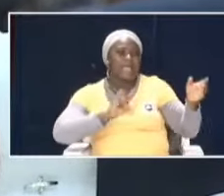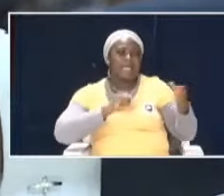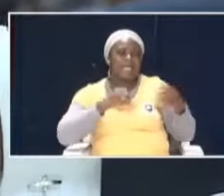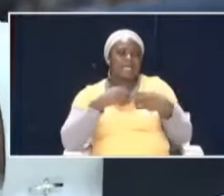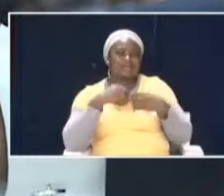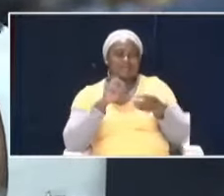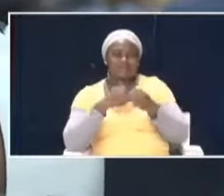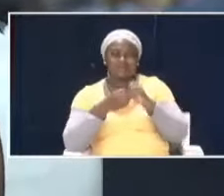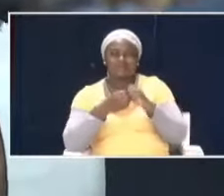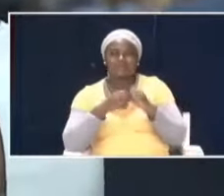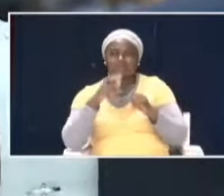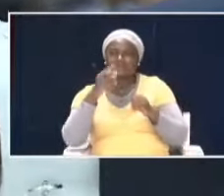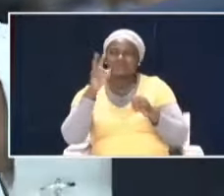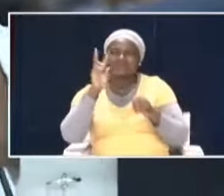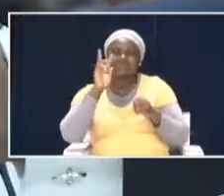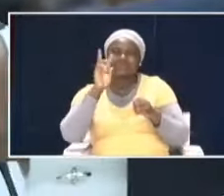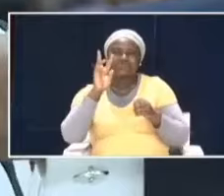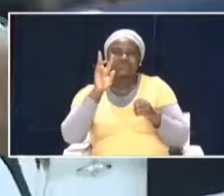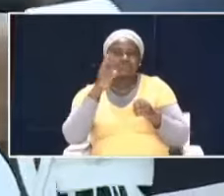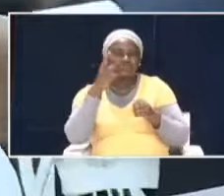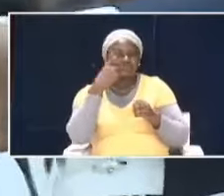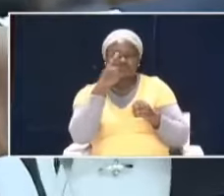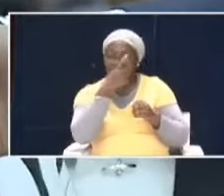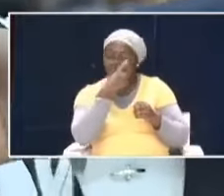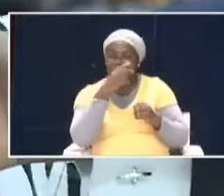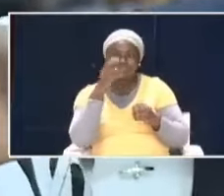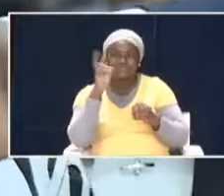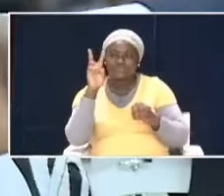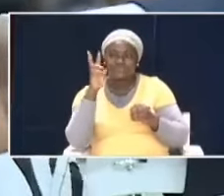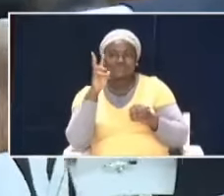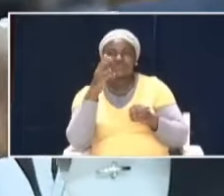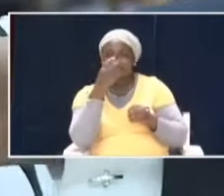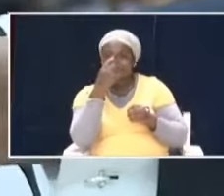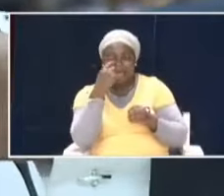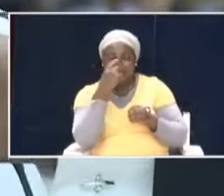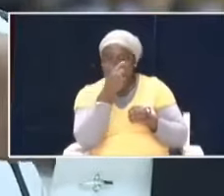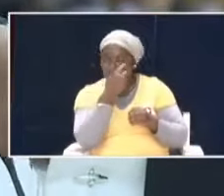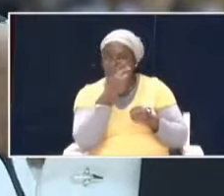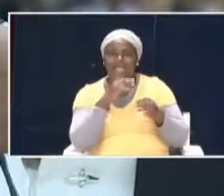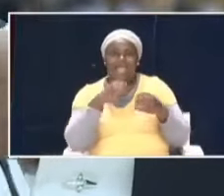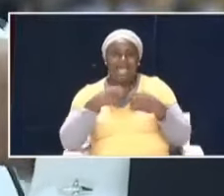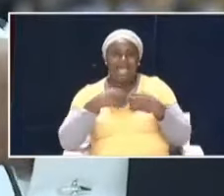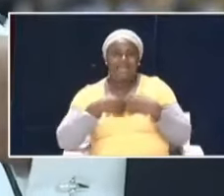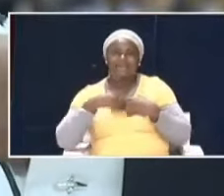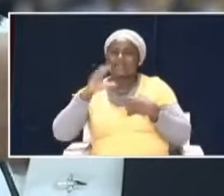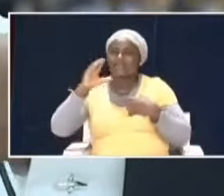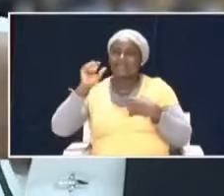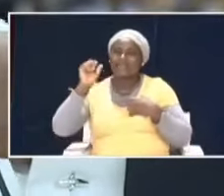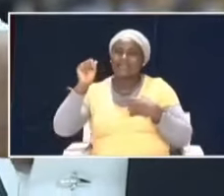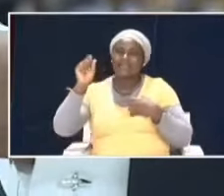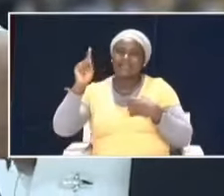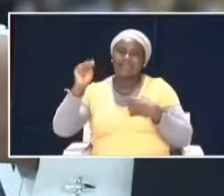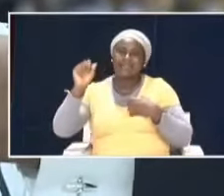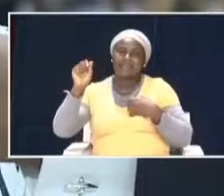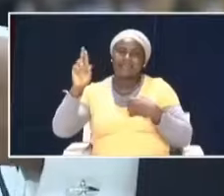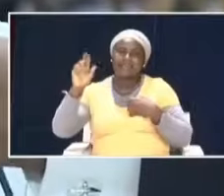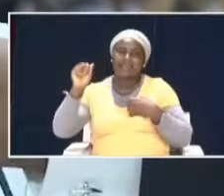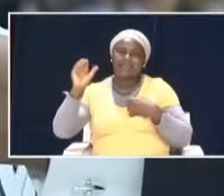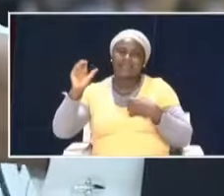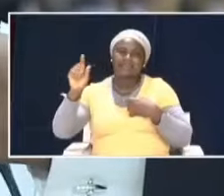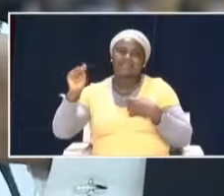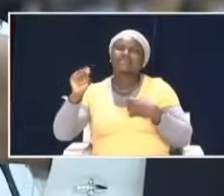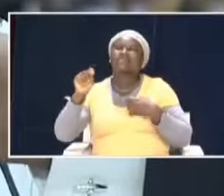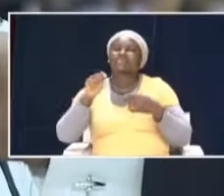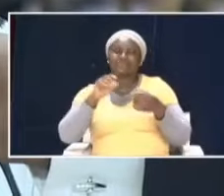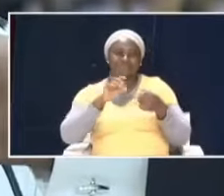for surgery. And I went to our daddy, Daddy Joe, to pray for me. He prayed for me and